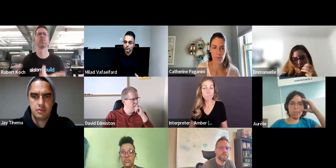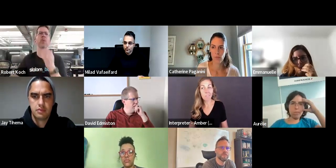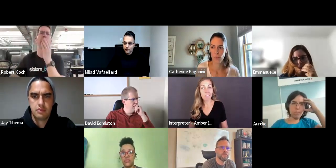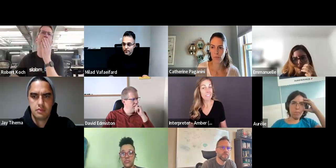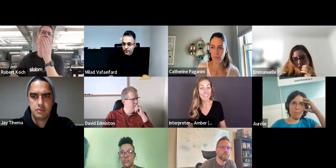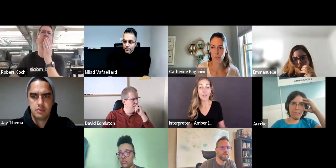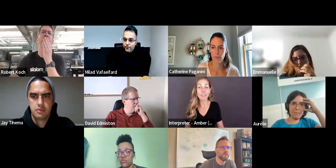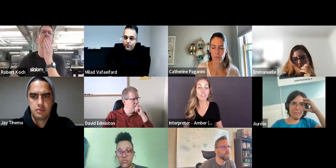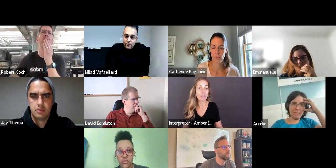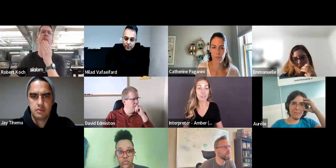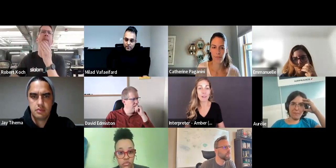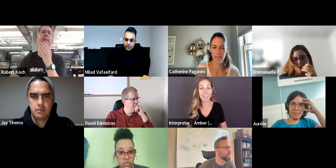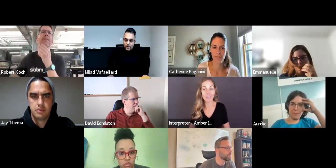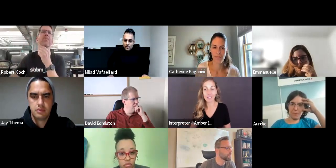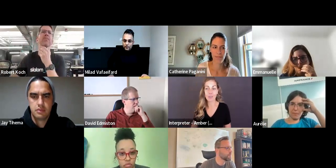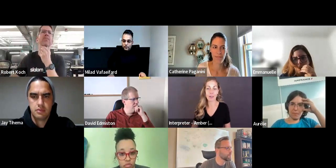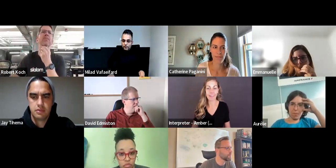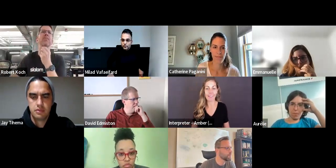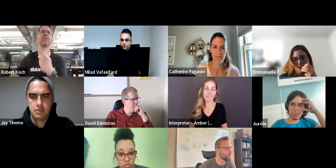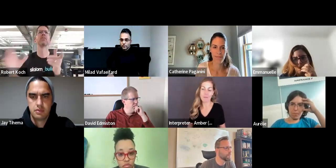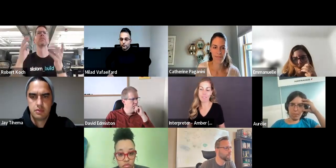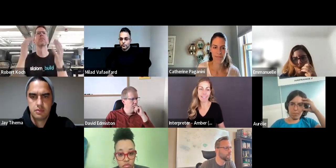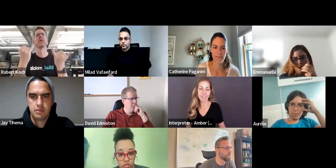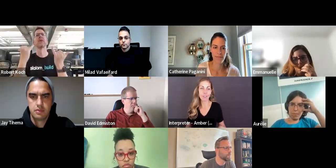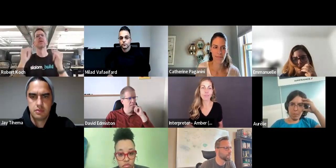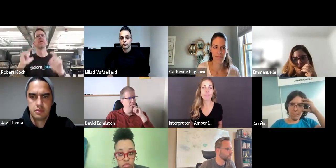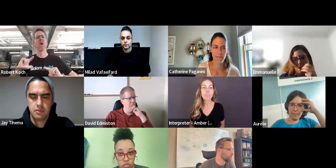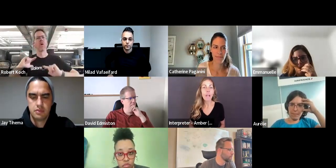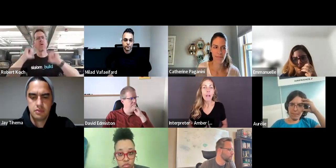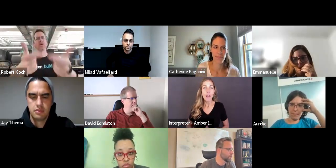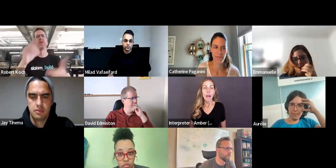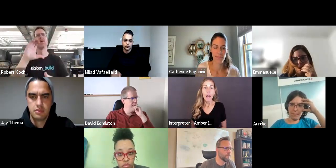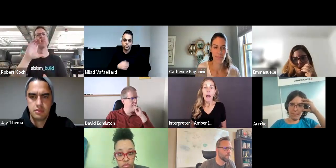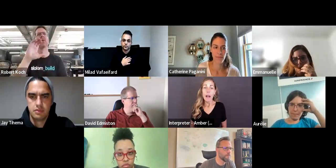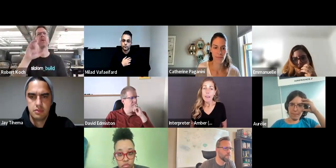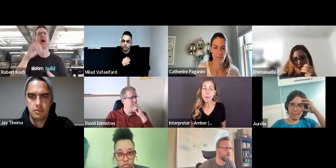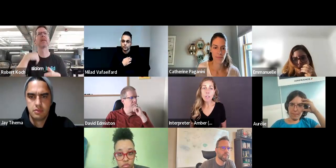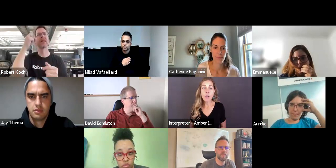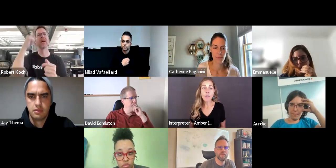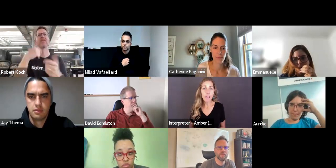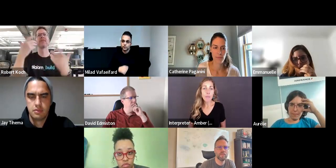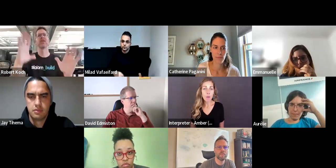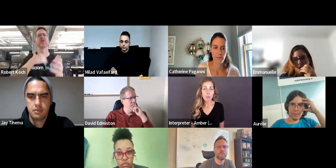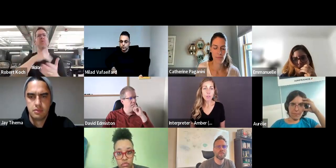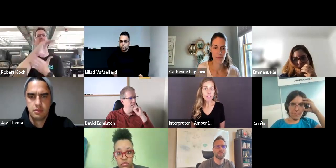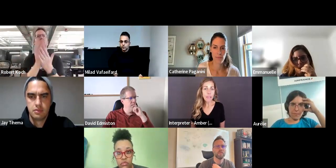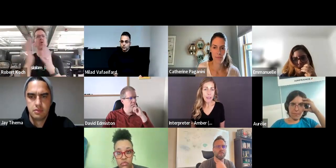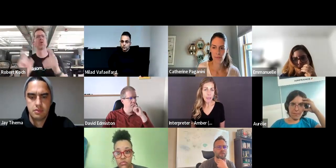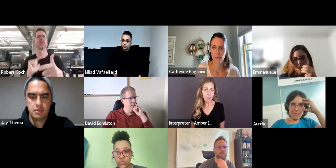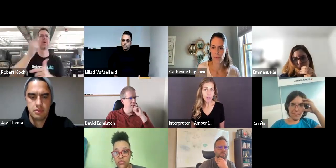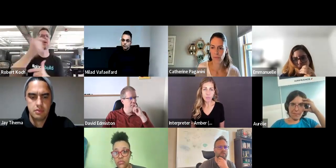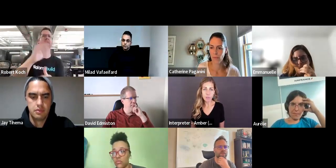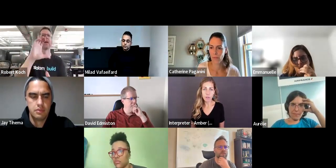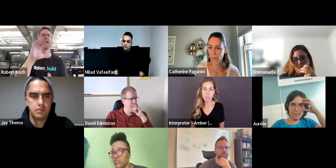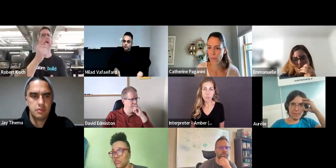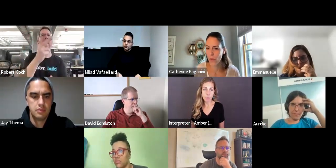Or you can reach out to somebody else in the group, and maybe they can show you. Now I'm going to turn the time over to